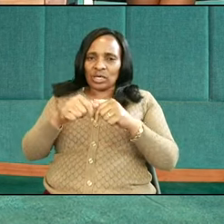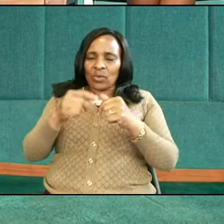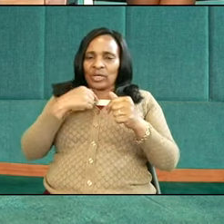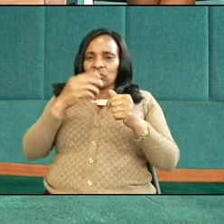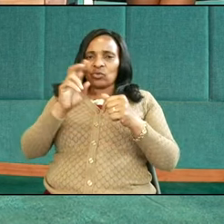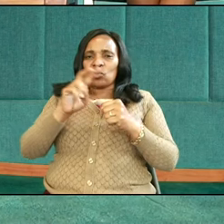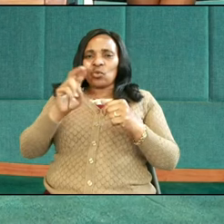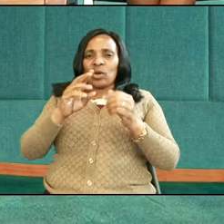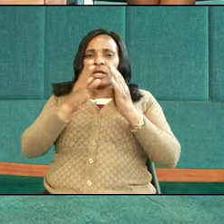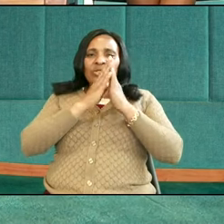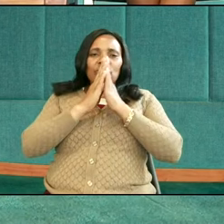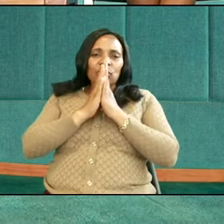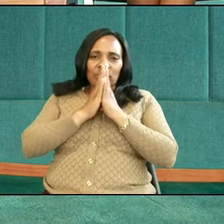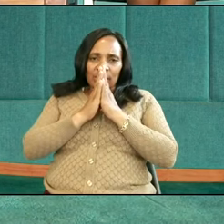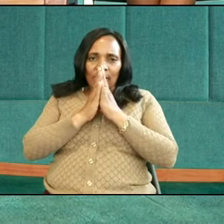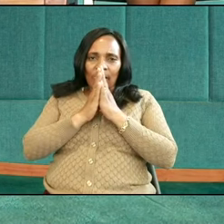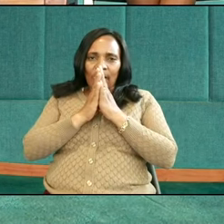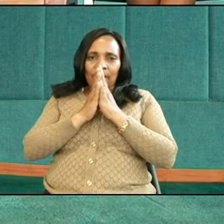like that.